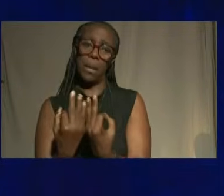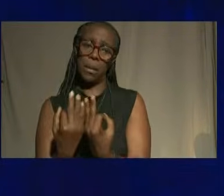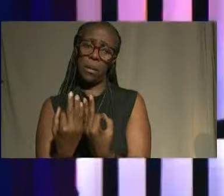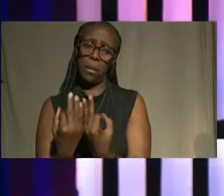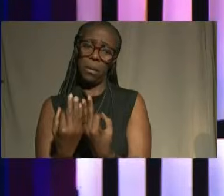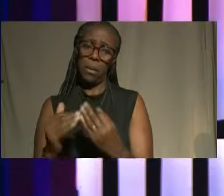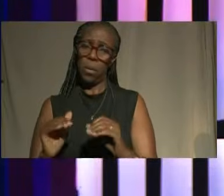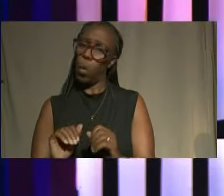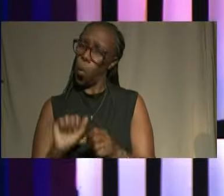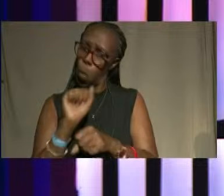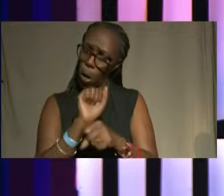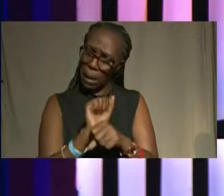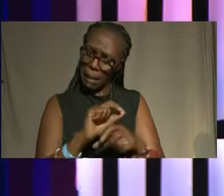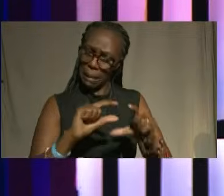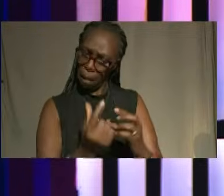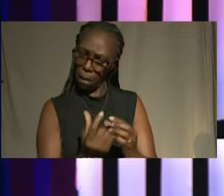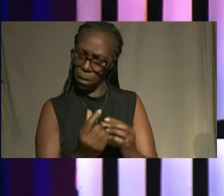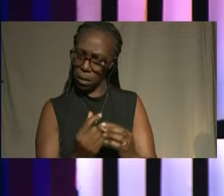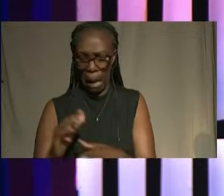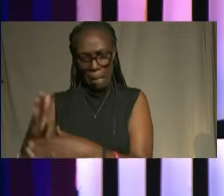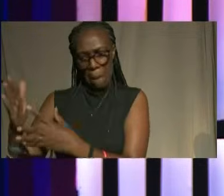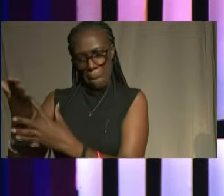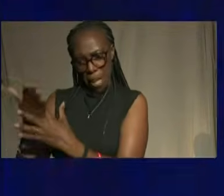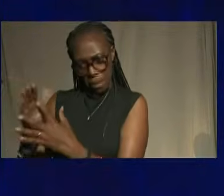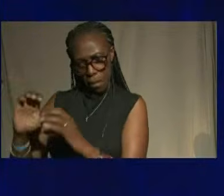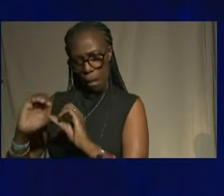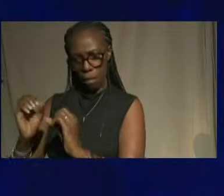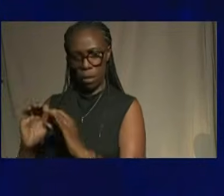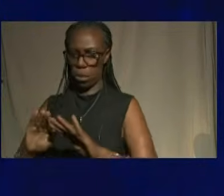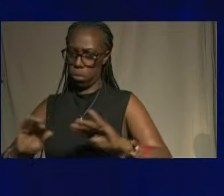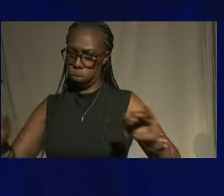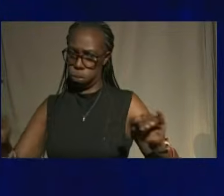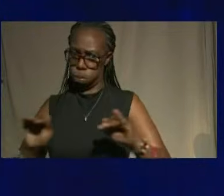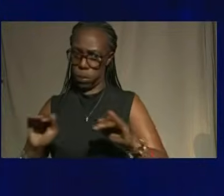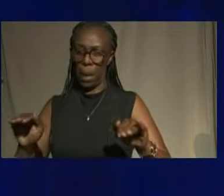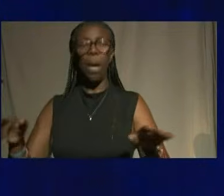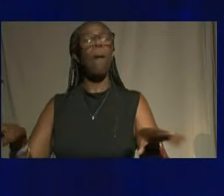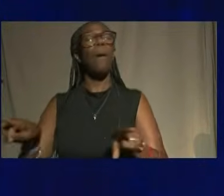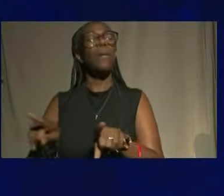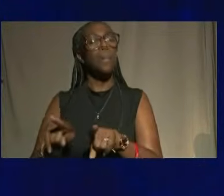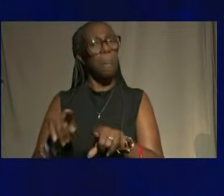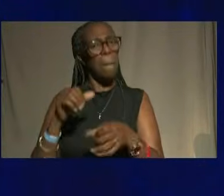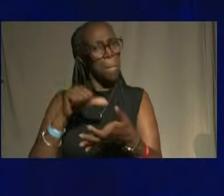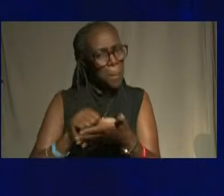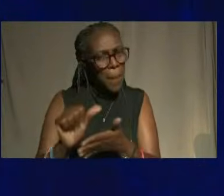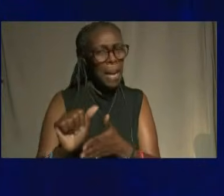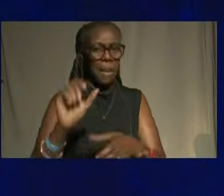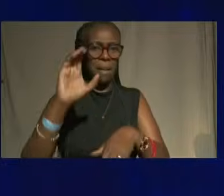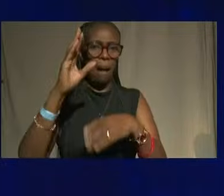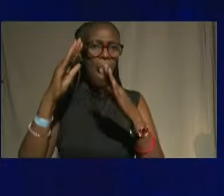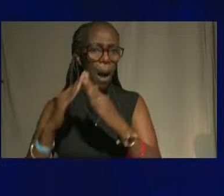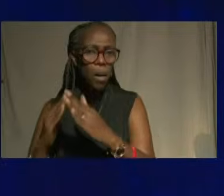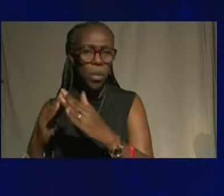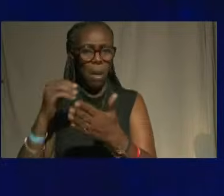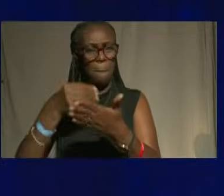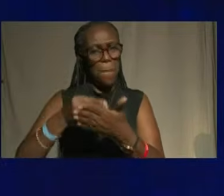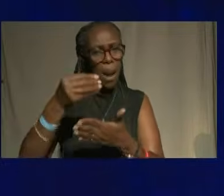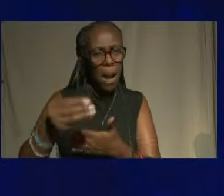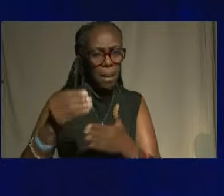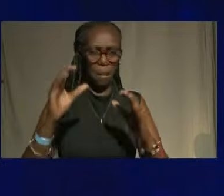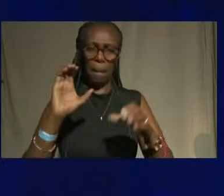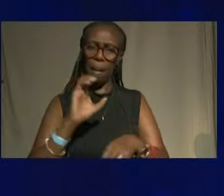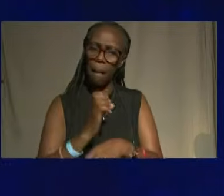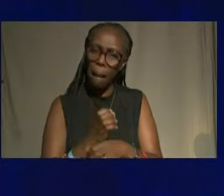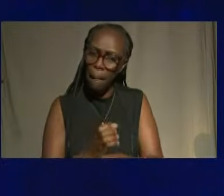class. We want to ensure that buying a house, buying a car, aspiring